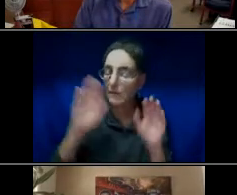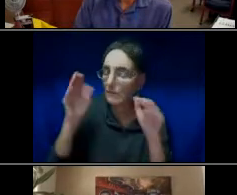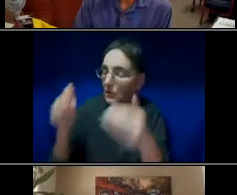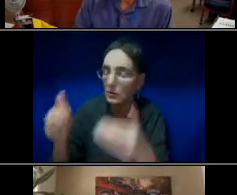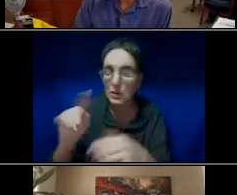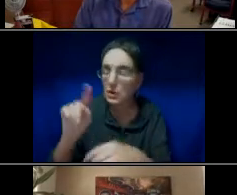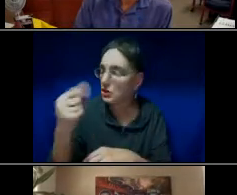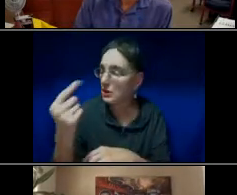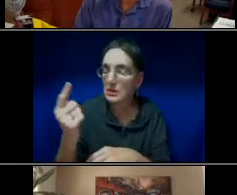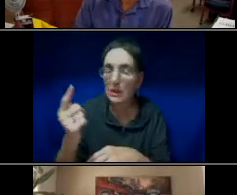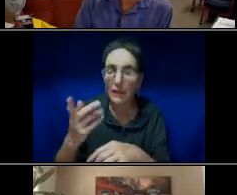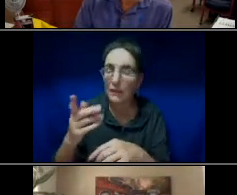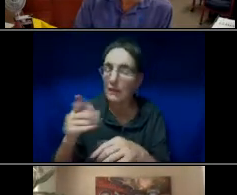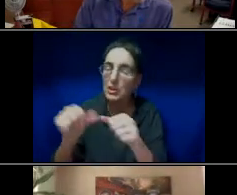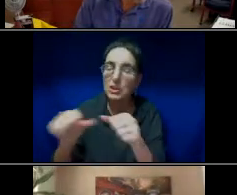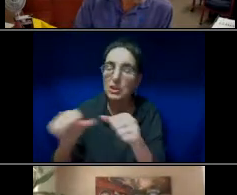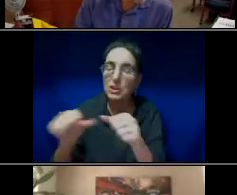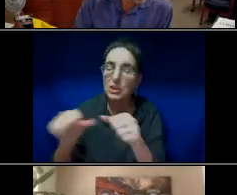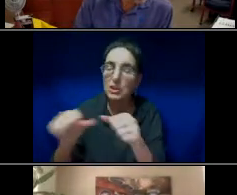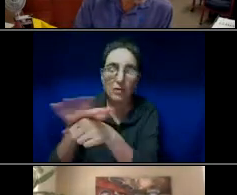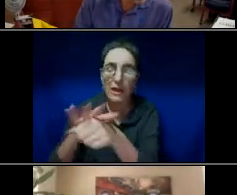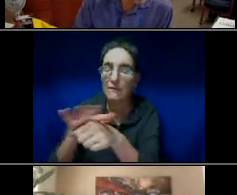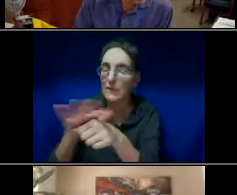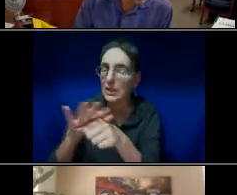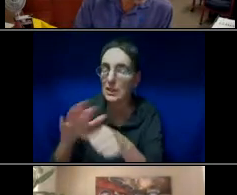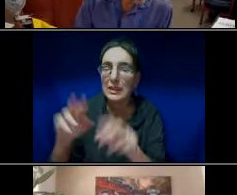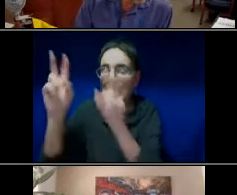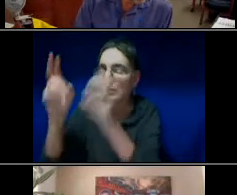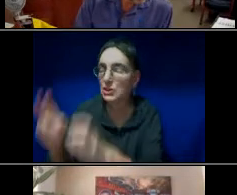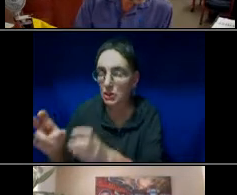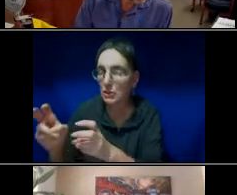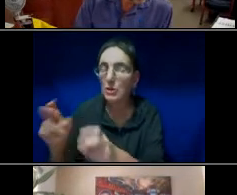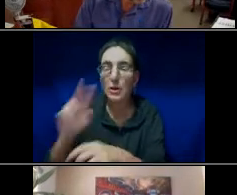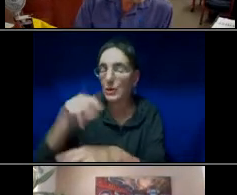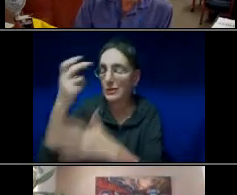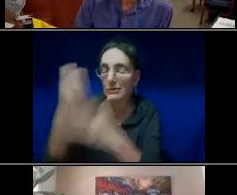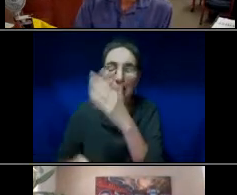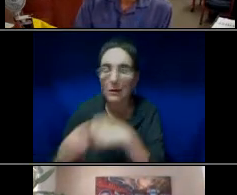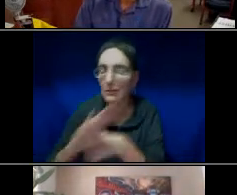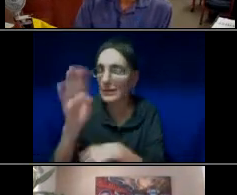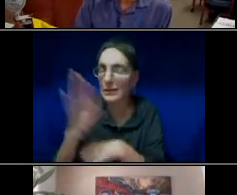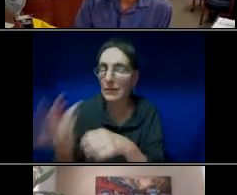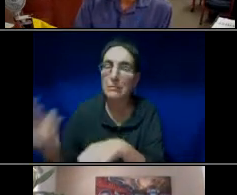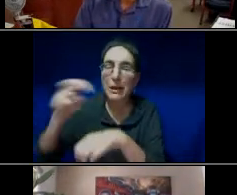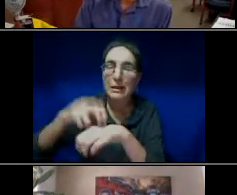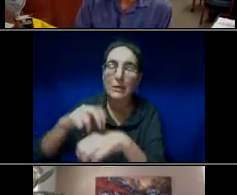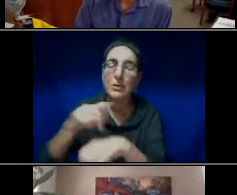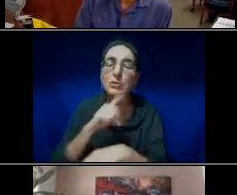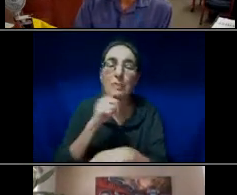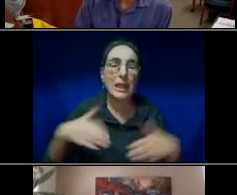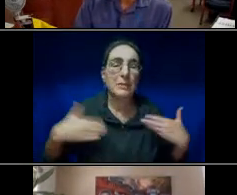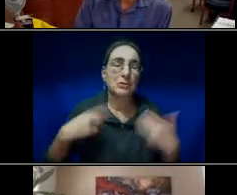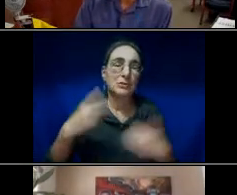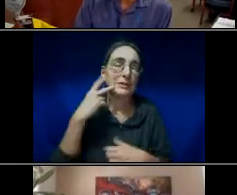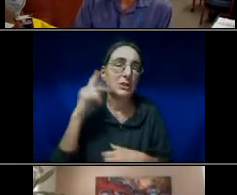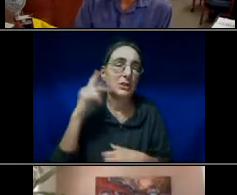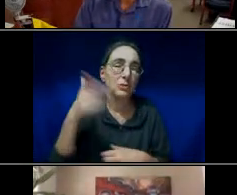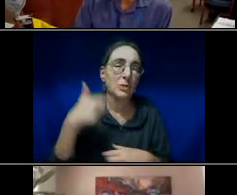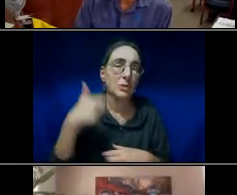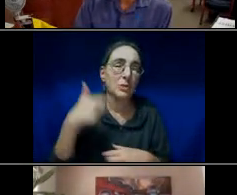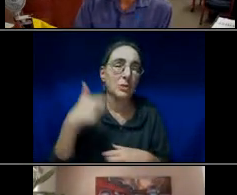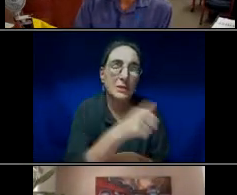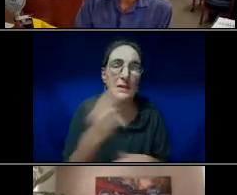think we could just go down that rabbit hole and never come out. I was very glad to see that you're going to be compensating the participants